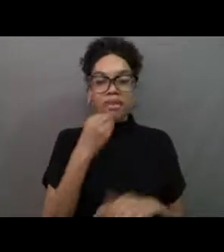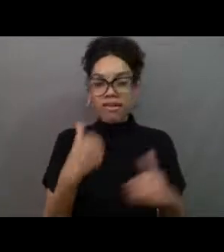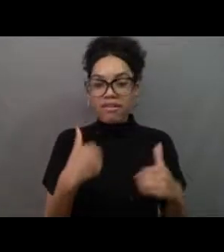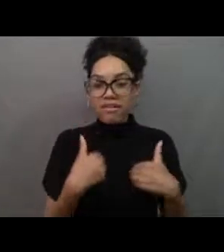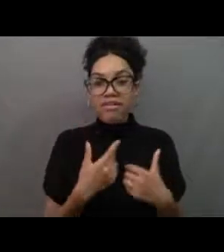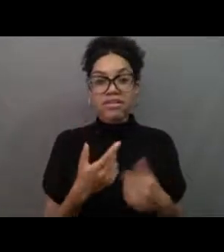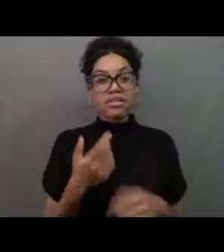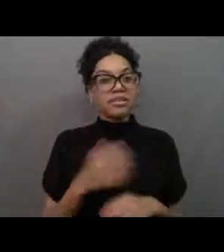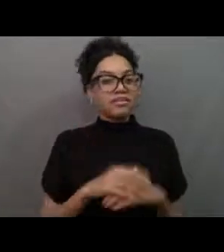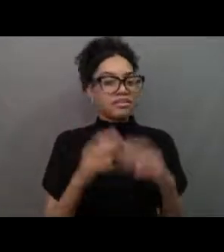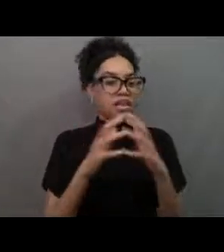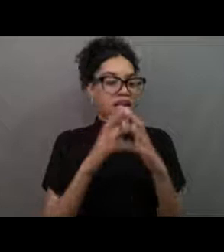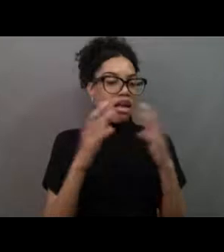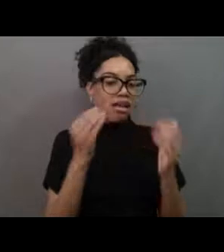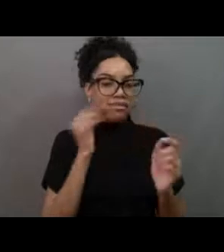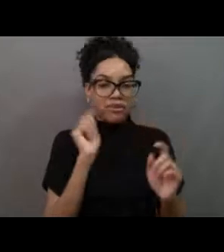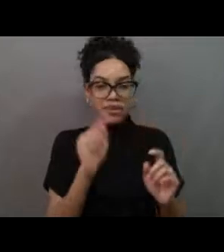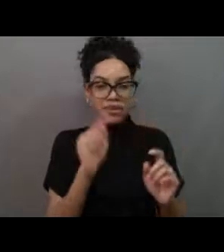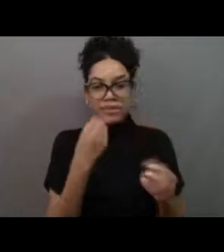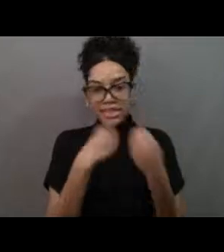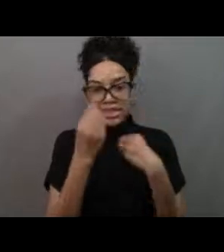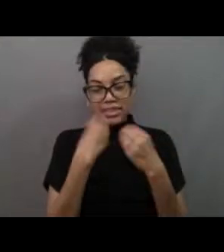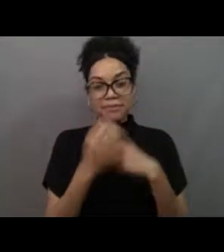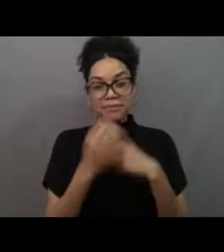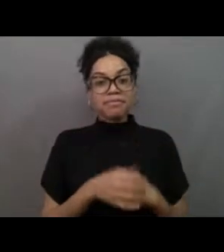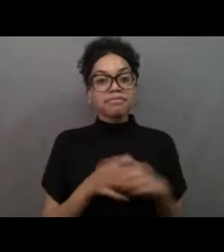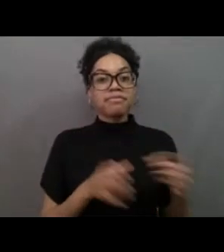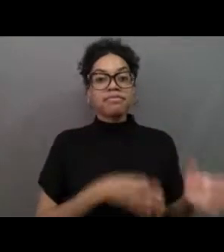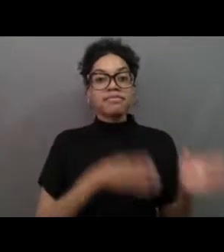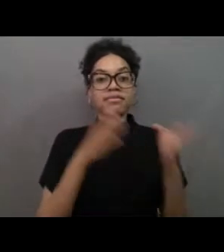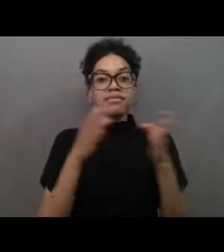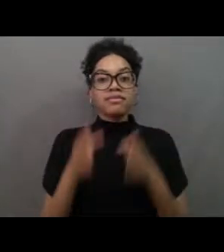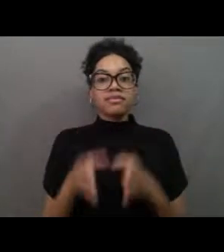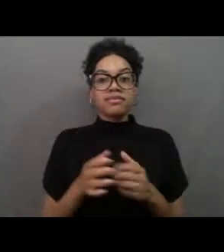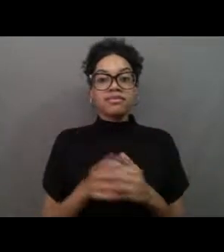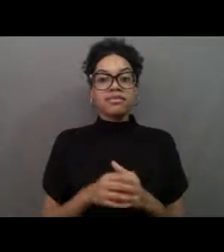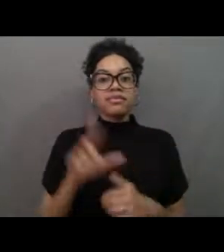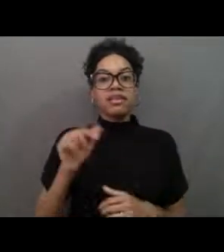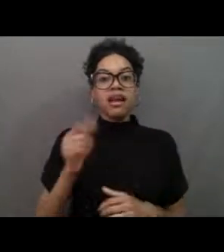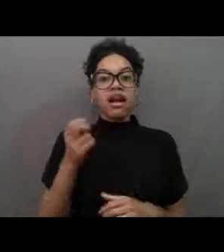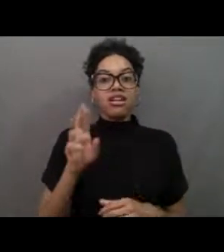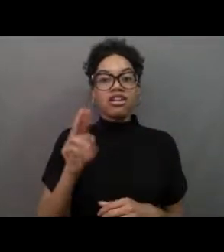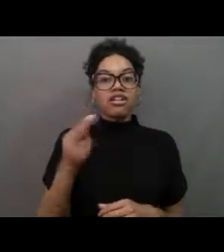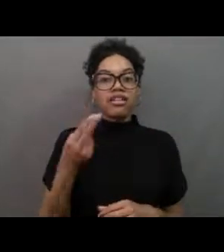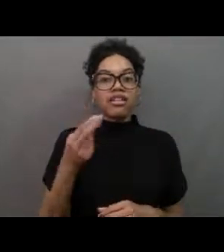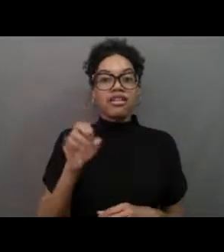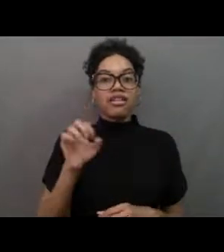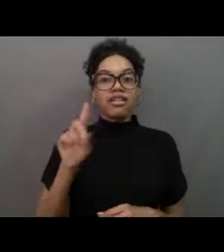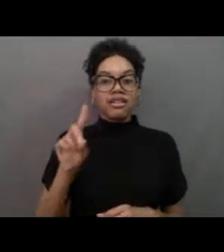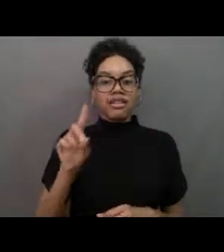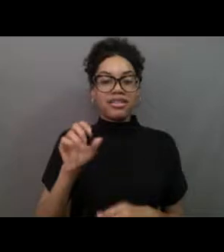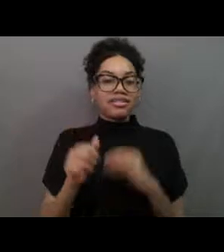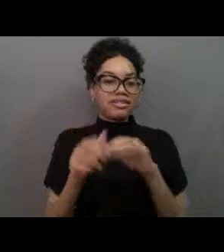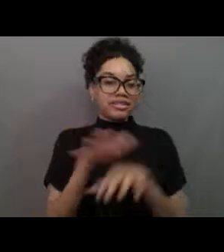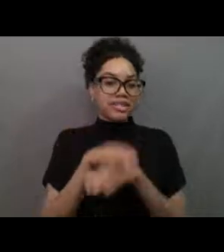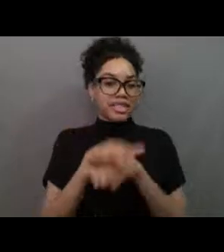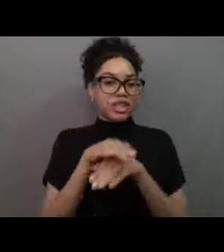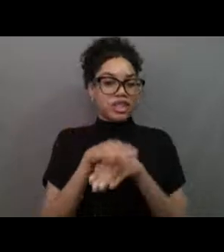of food here in the sanctuary. The next I'd like to show you is the Loggerhead Sea Turtle. This is the other species that's named for its big